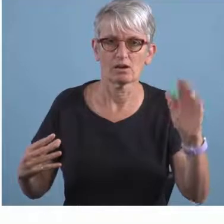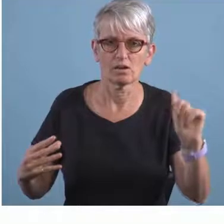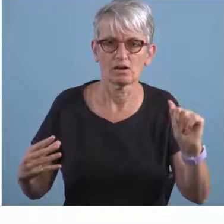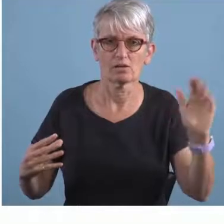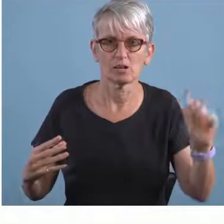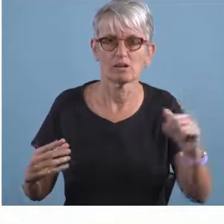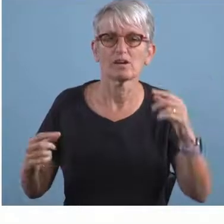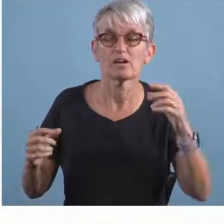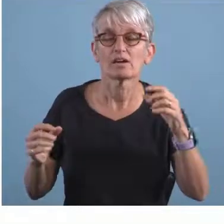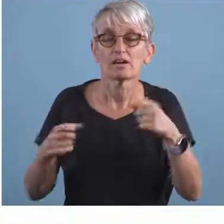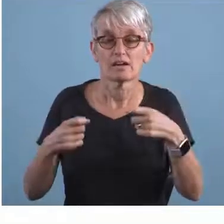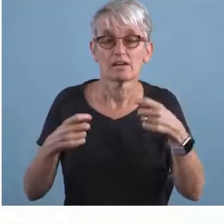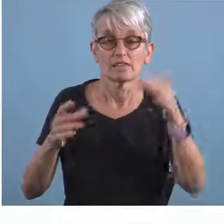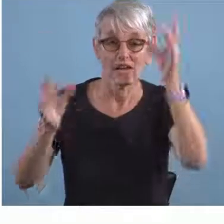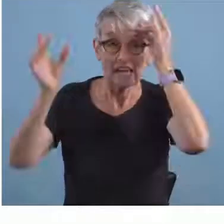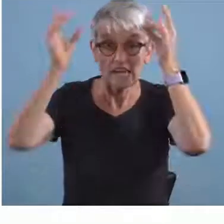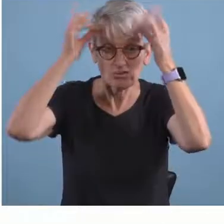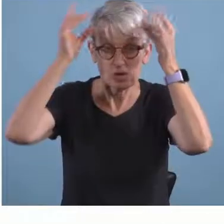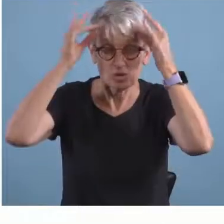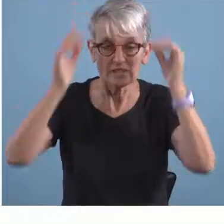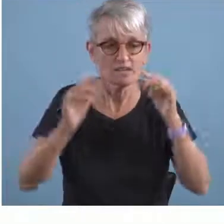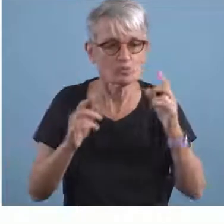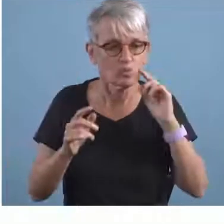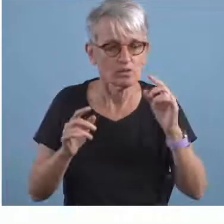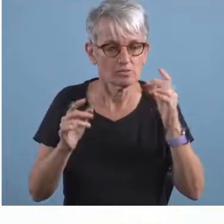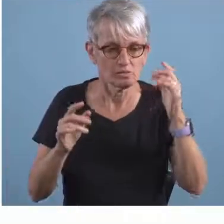are picking up the brain's response to that sound.